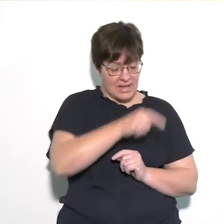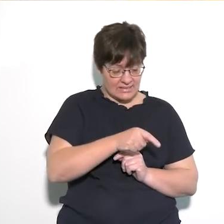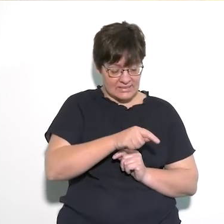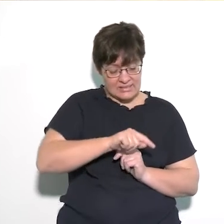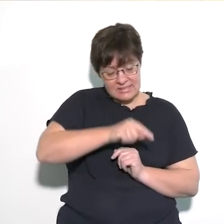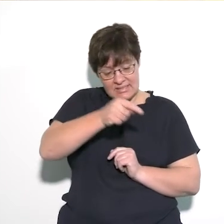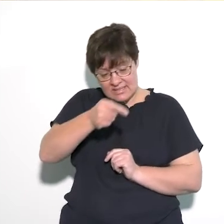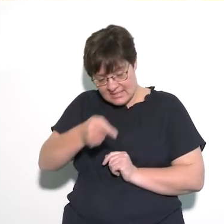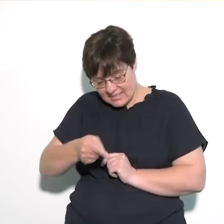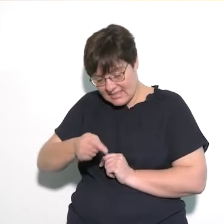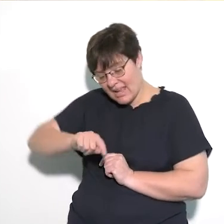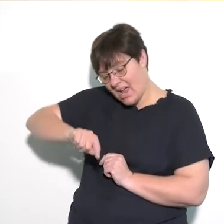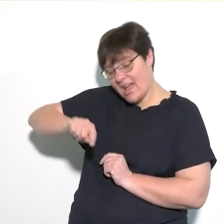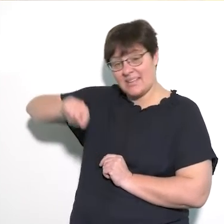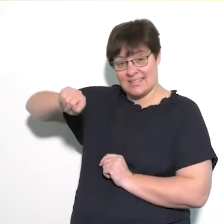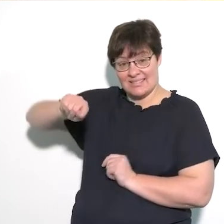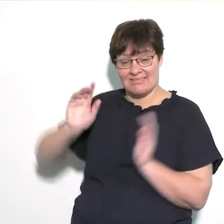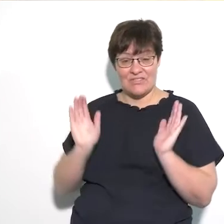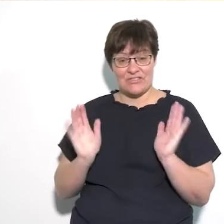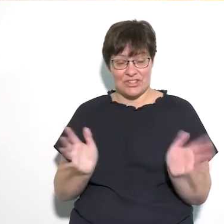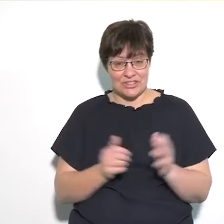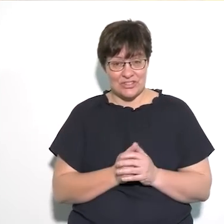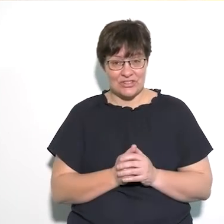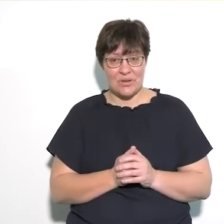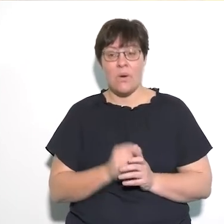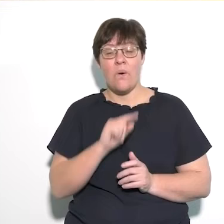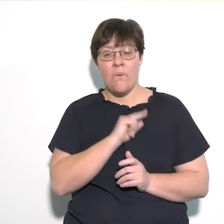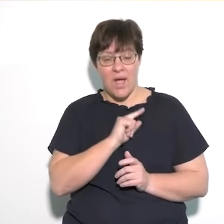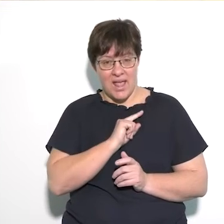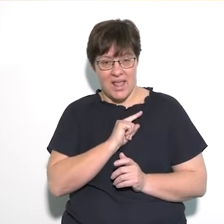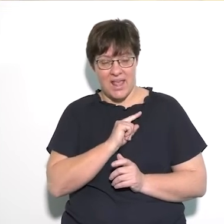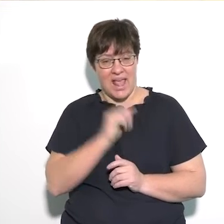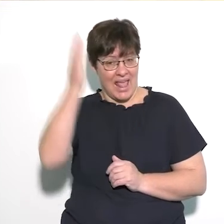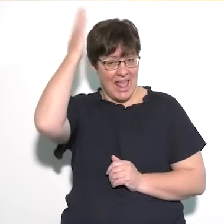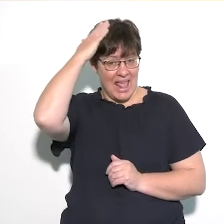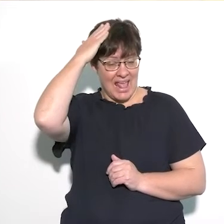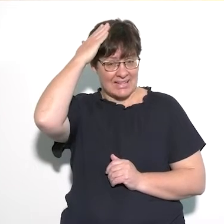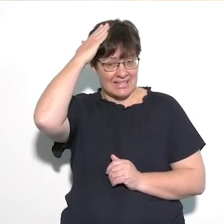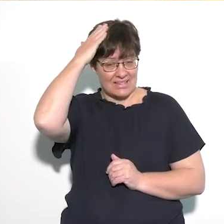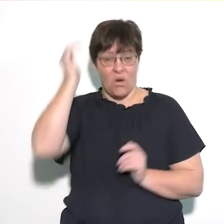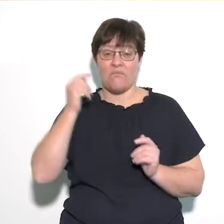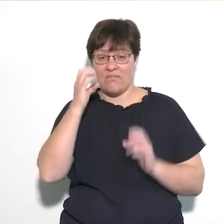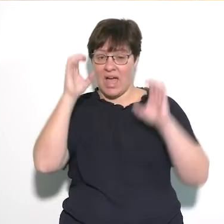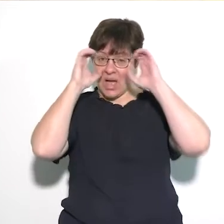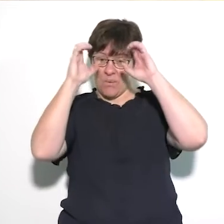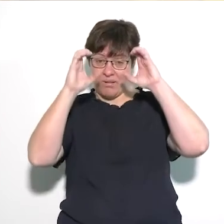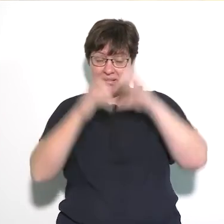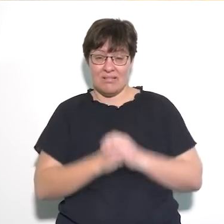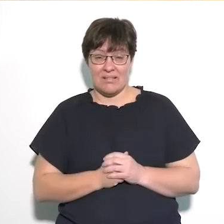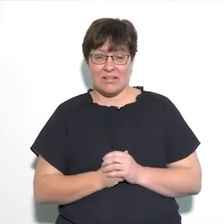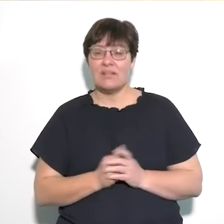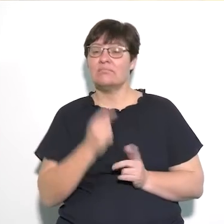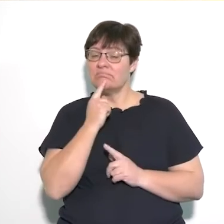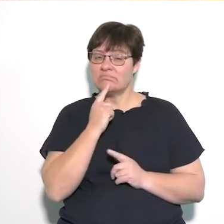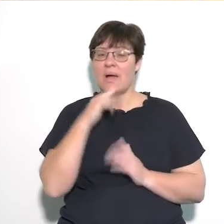cut just the edges off and around like that. It makes the top of the head of your owl. Then